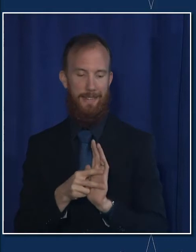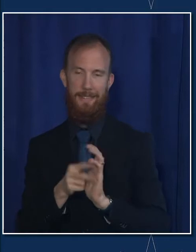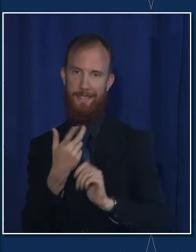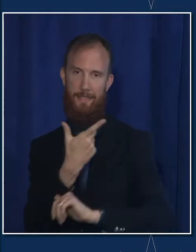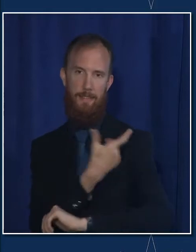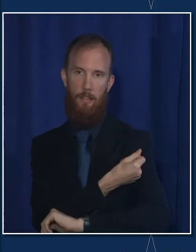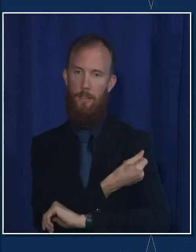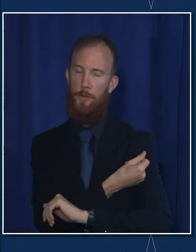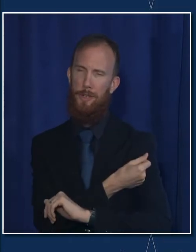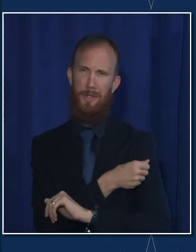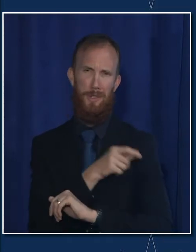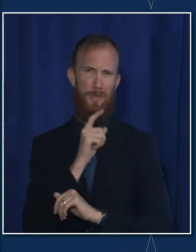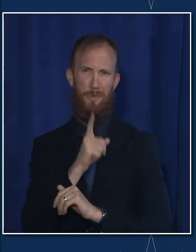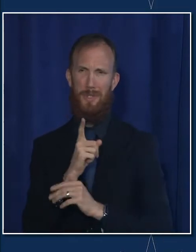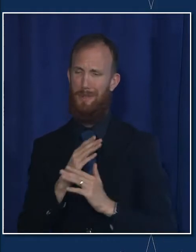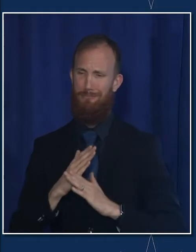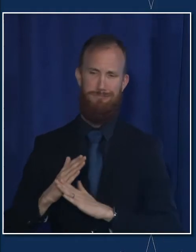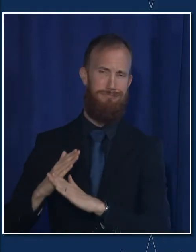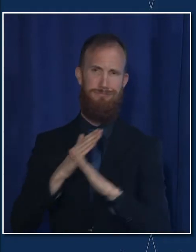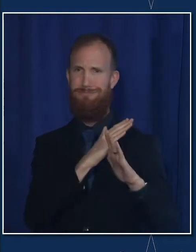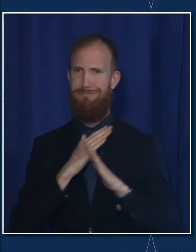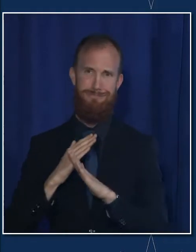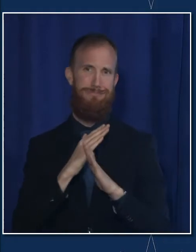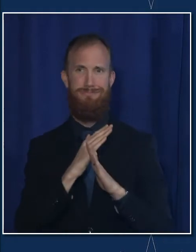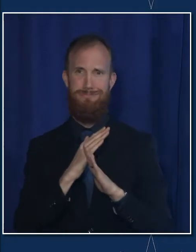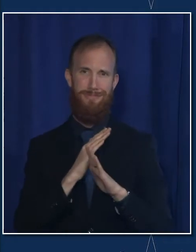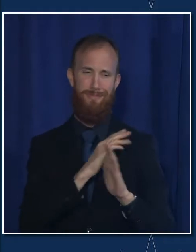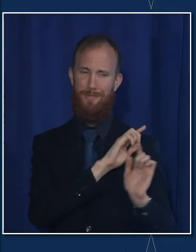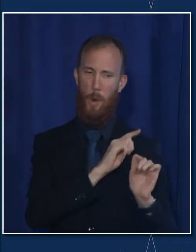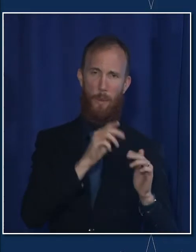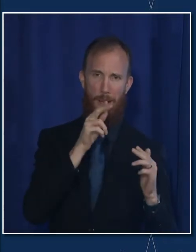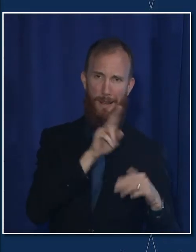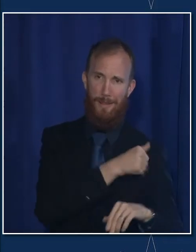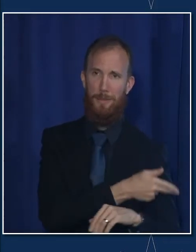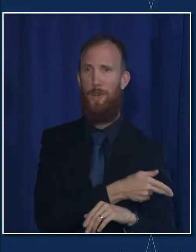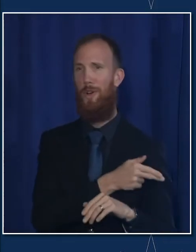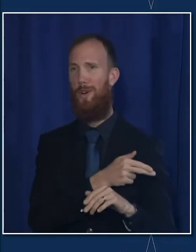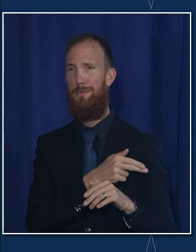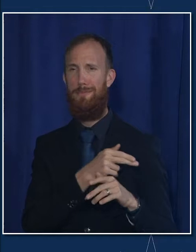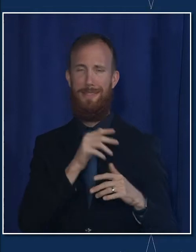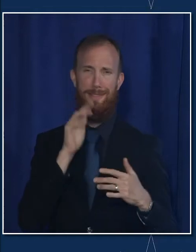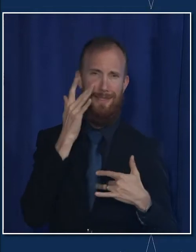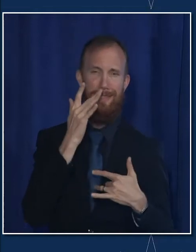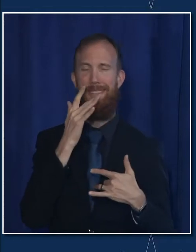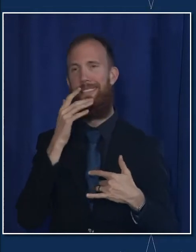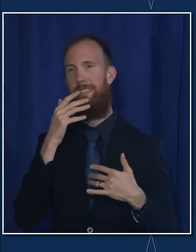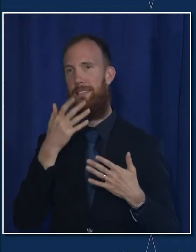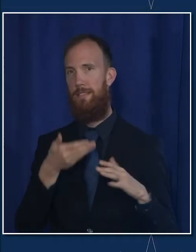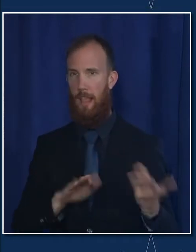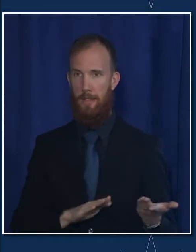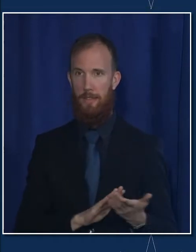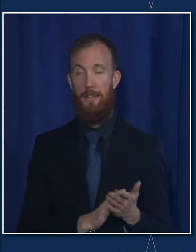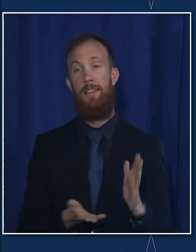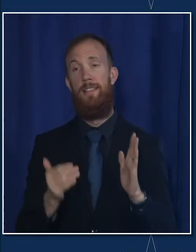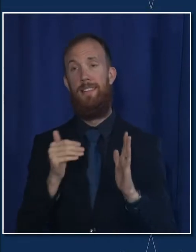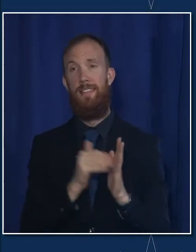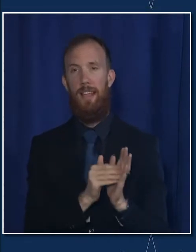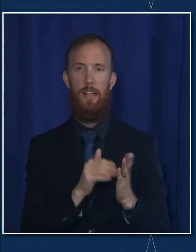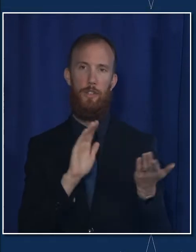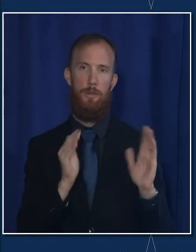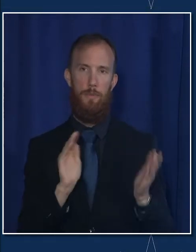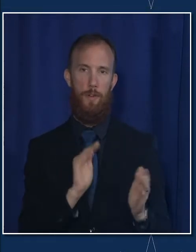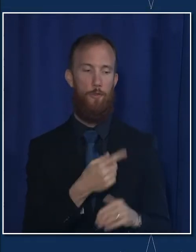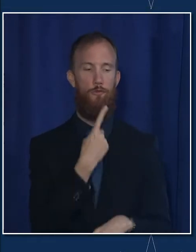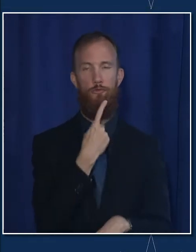against the hospitalization and death. And again, if we look at this comparison with the red showing rates among